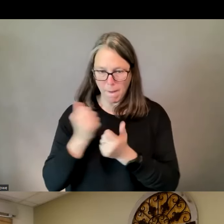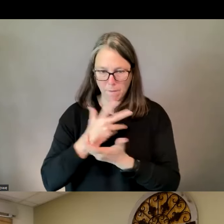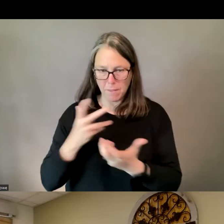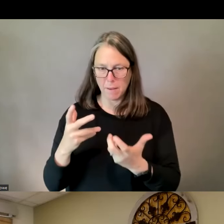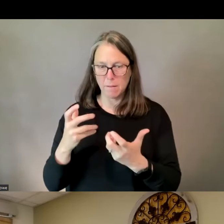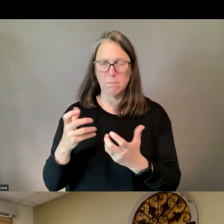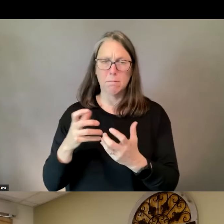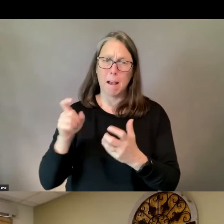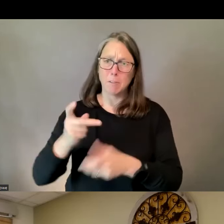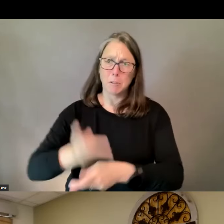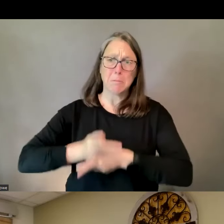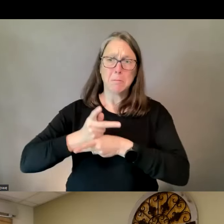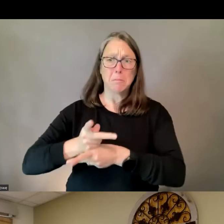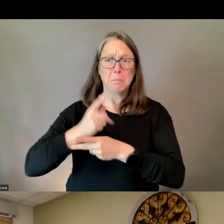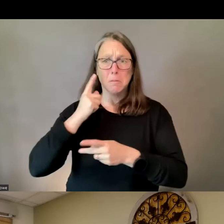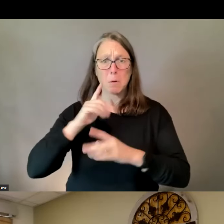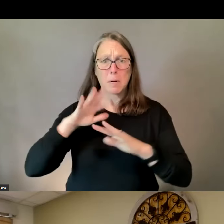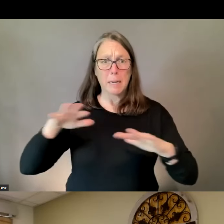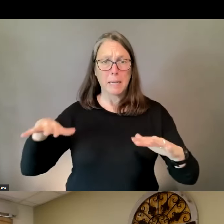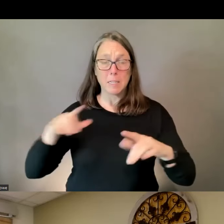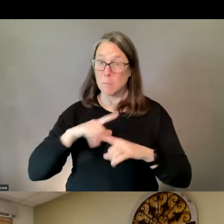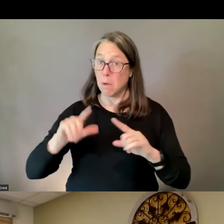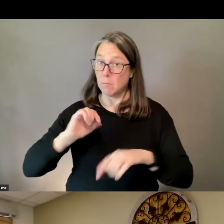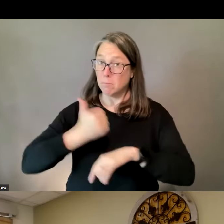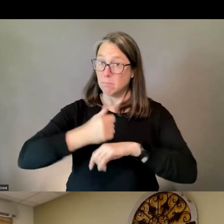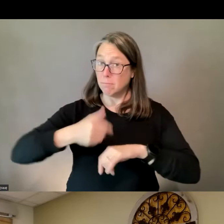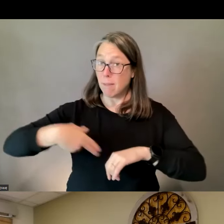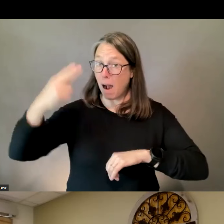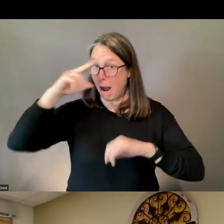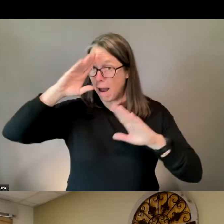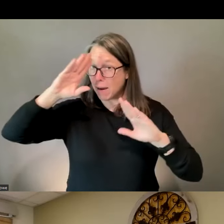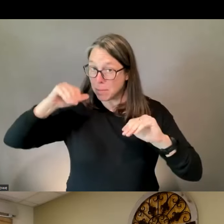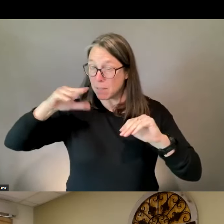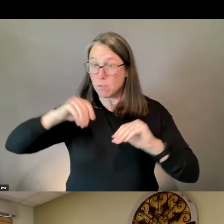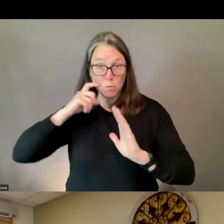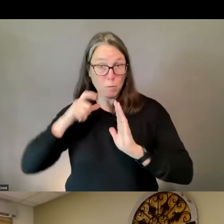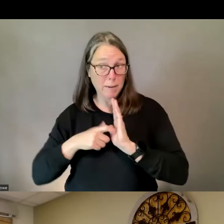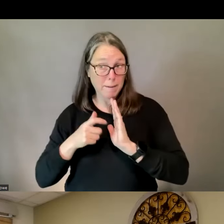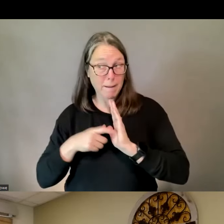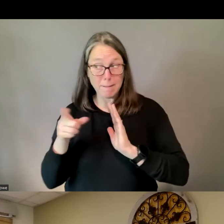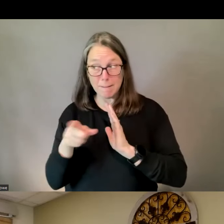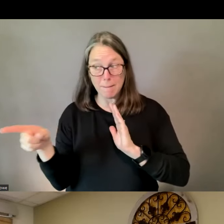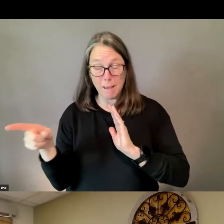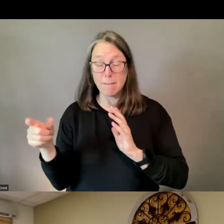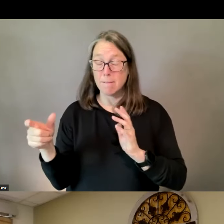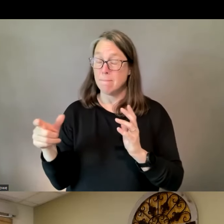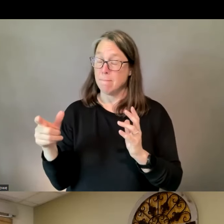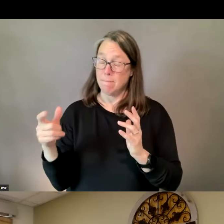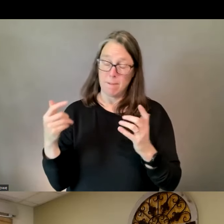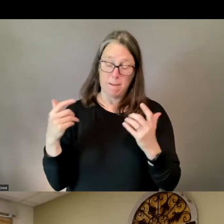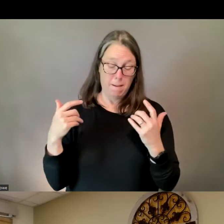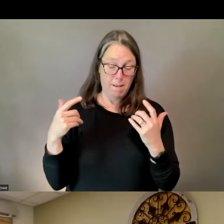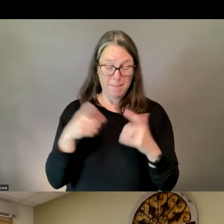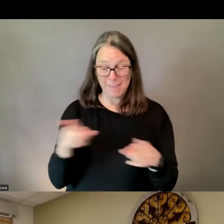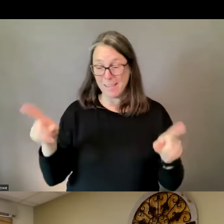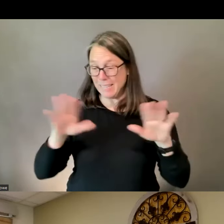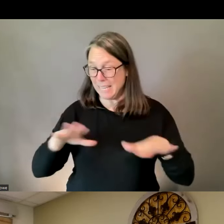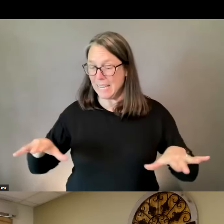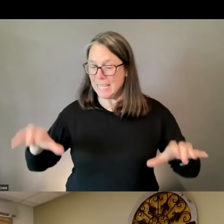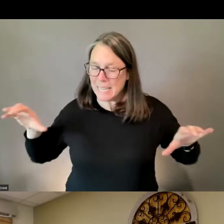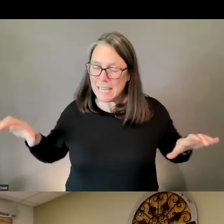house. But having high expectations and recognizing that there's so much that these children